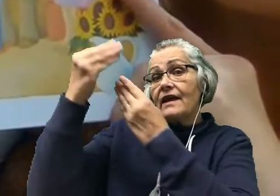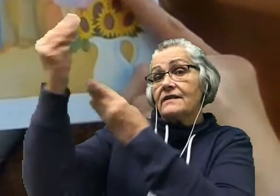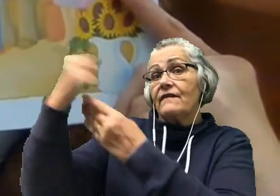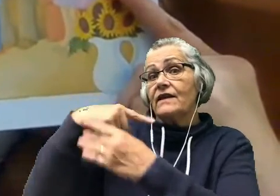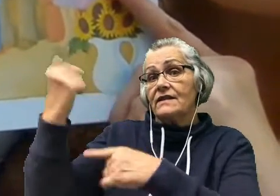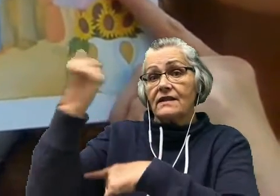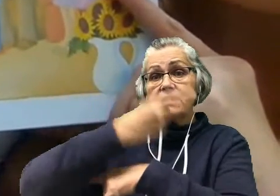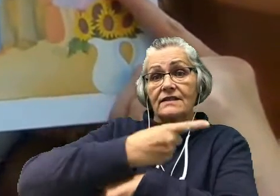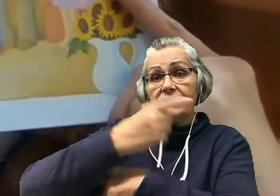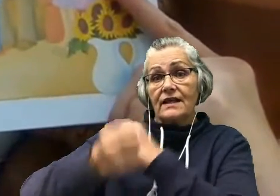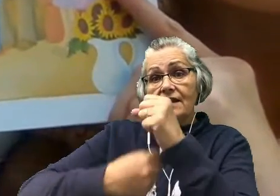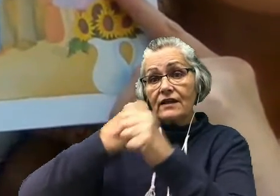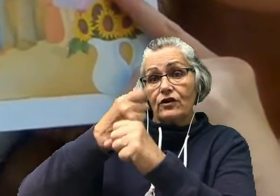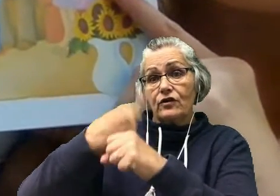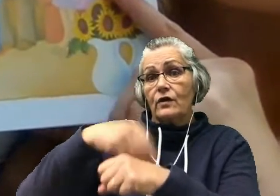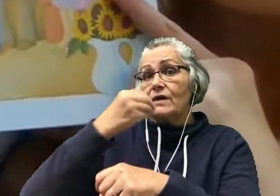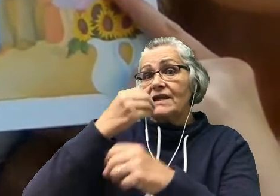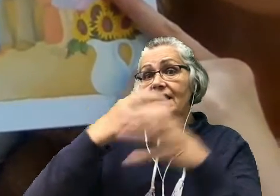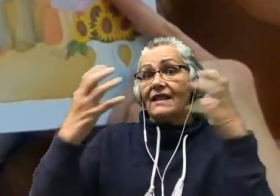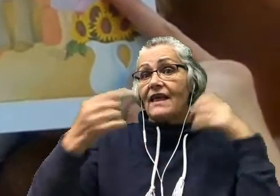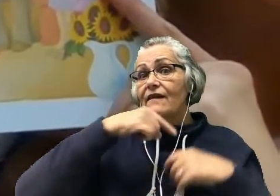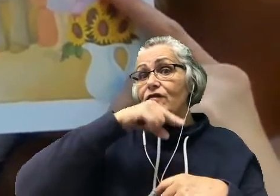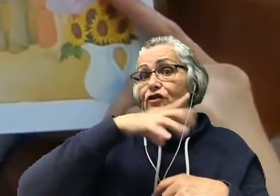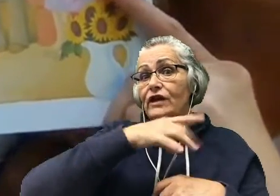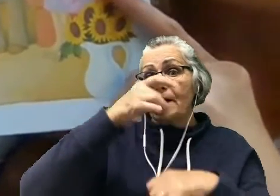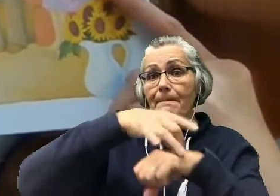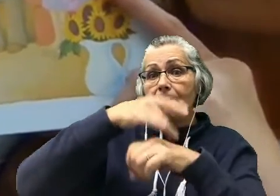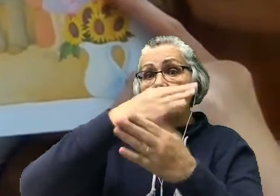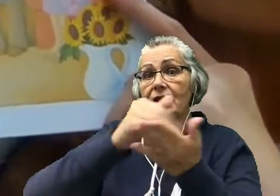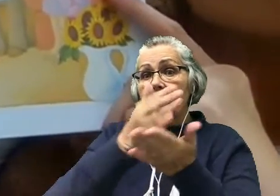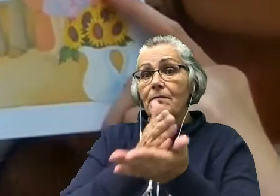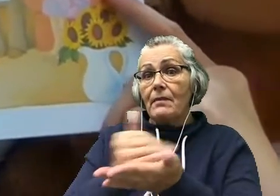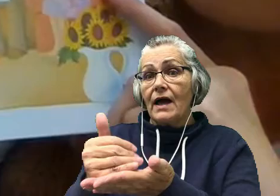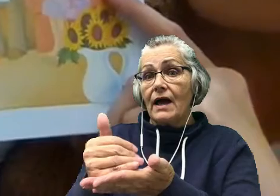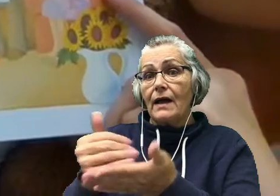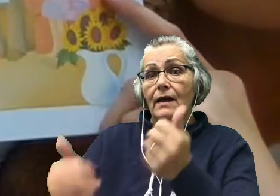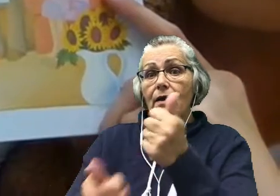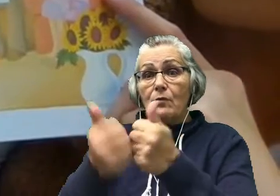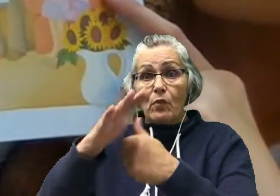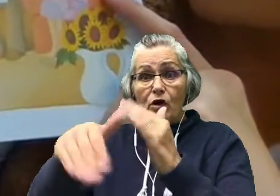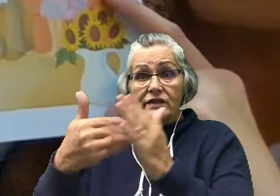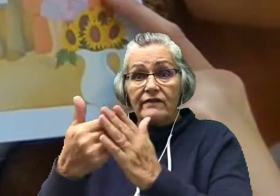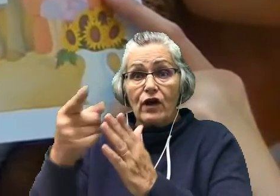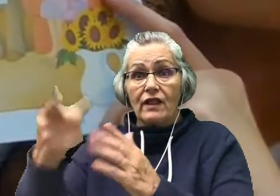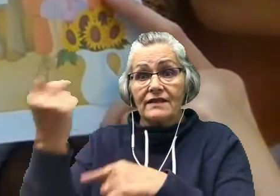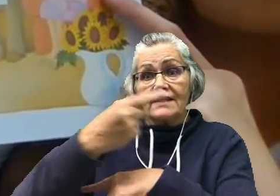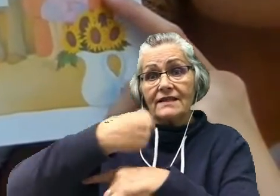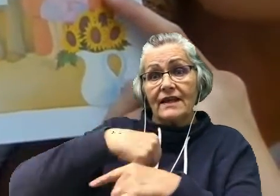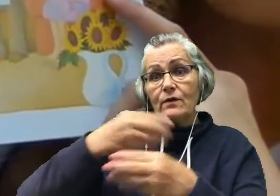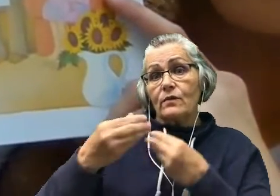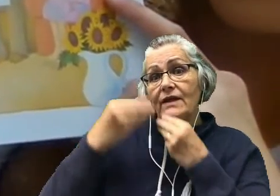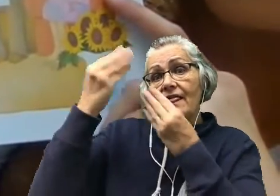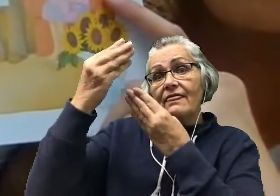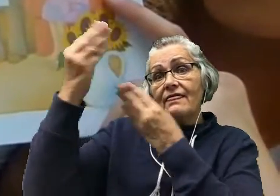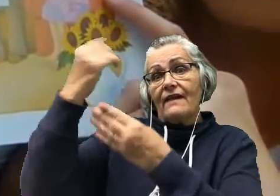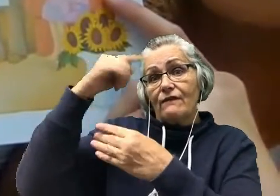Thanksgiving is the day of the year that we eat lots of turkey and pumpkin pie. But most of all, it is the day when we